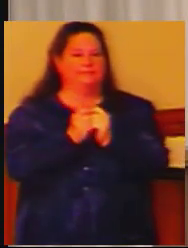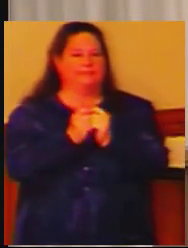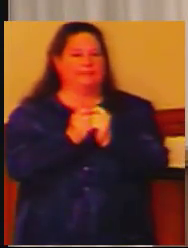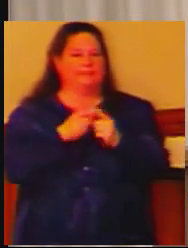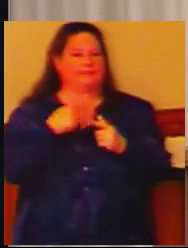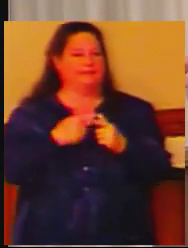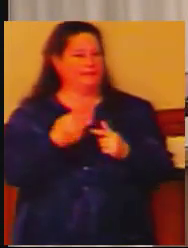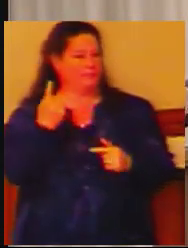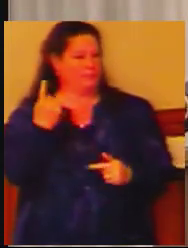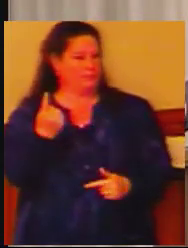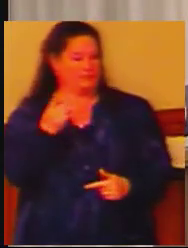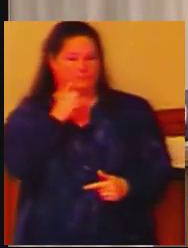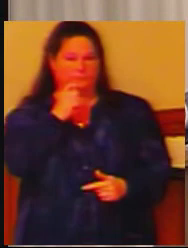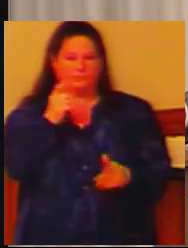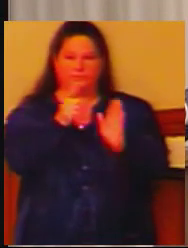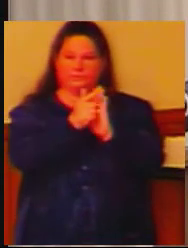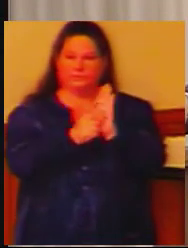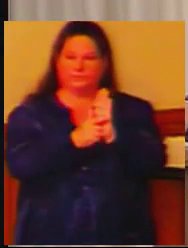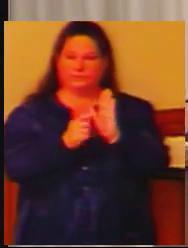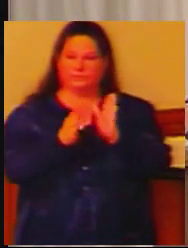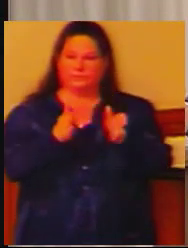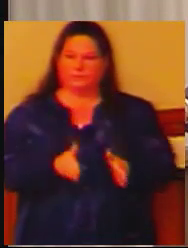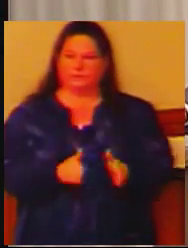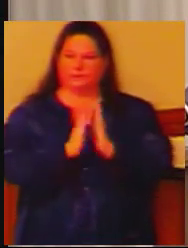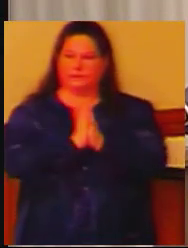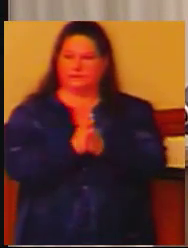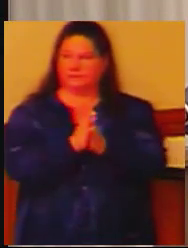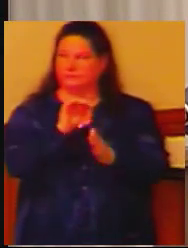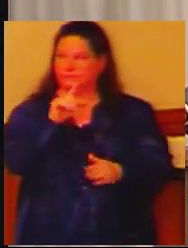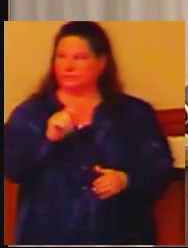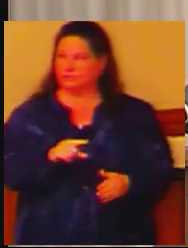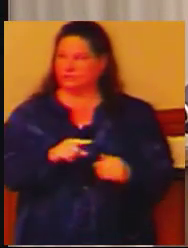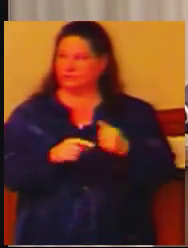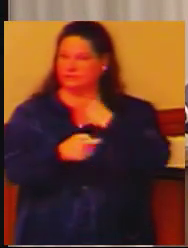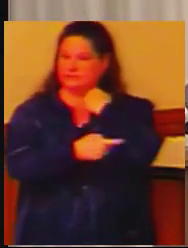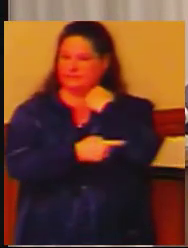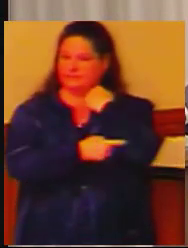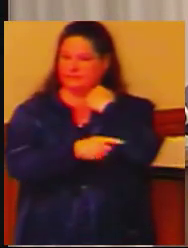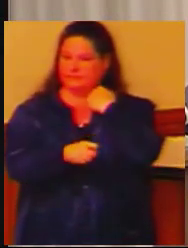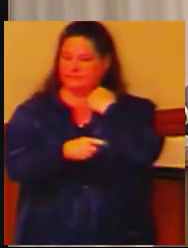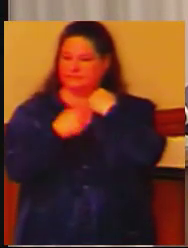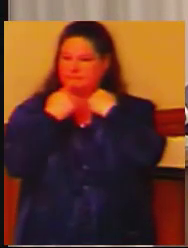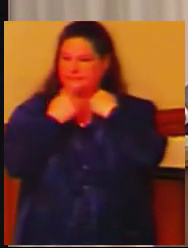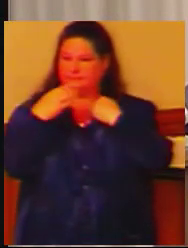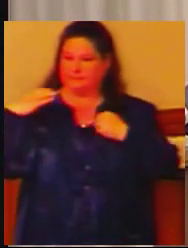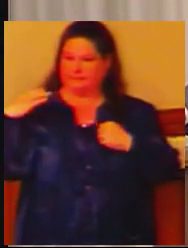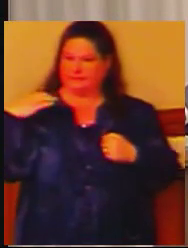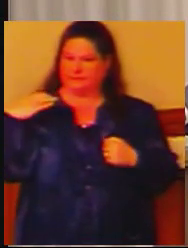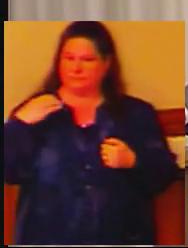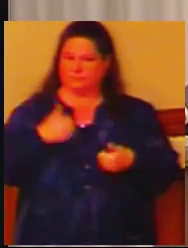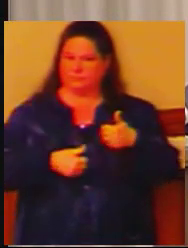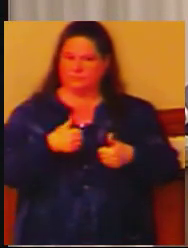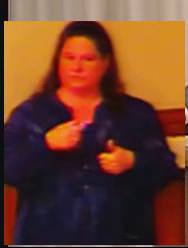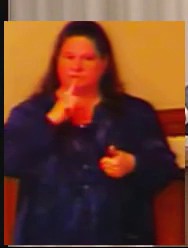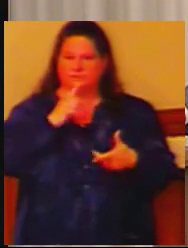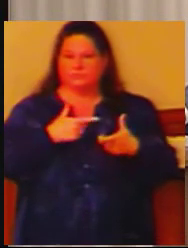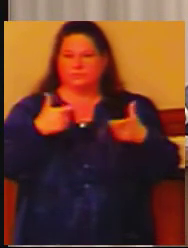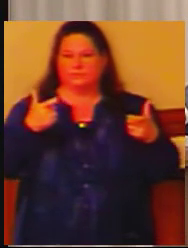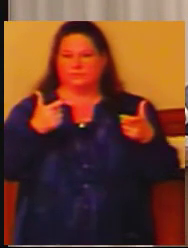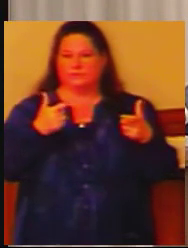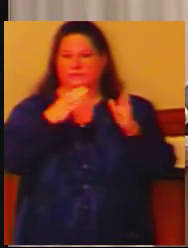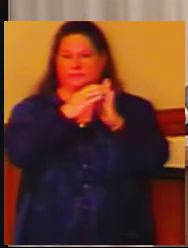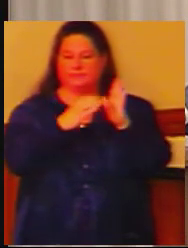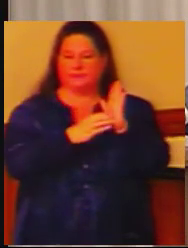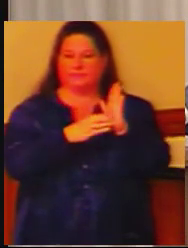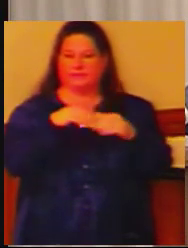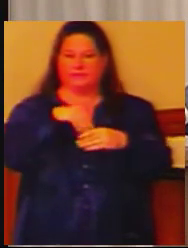Then one of them, which was a lawyer, asked him a question, tempting him and saying, Master, which is the great commandment in the